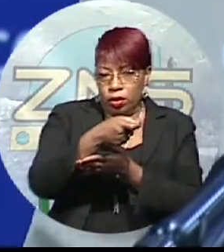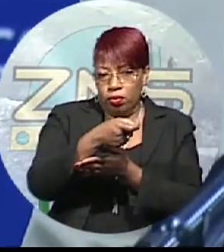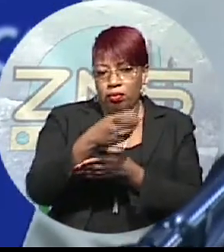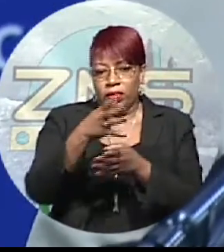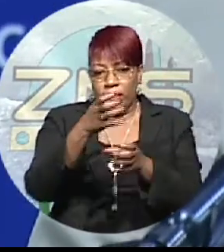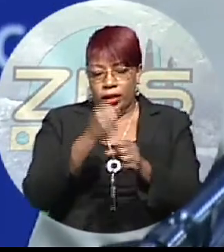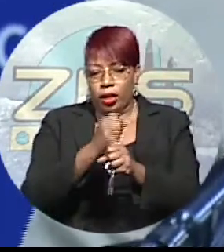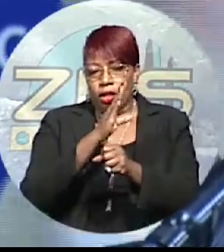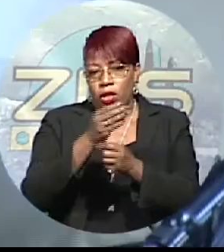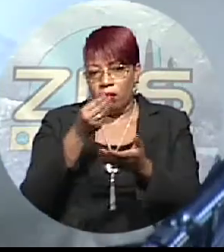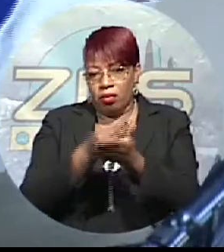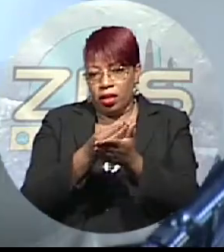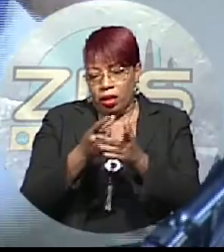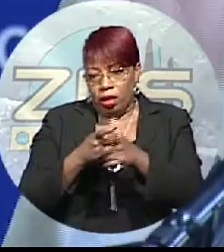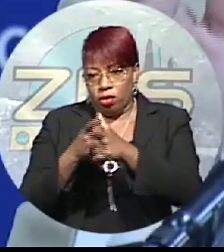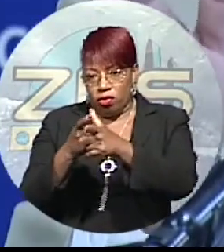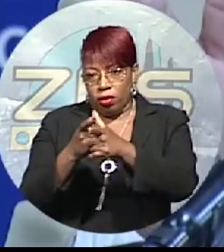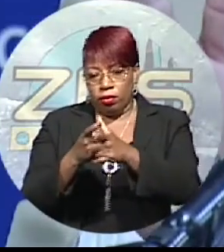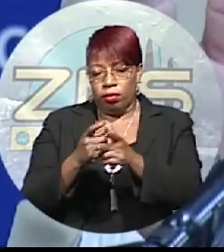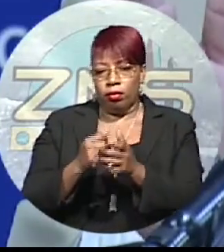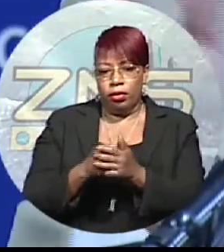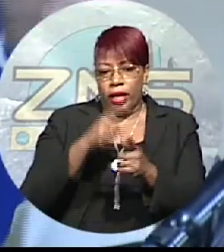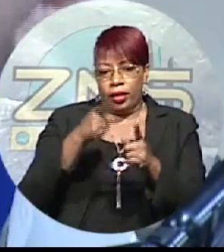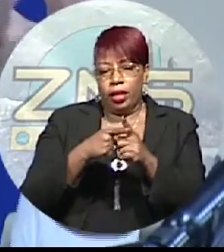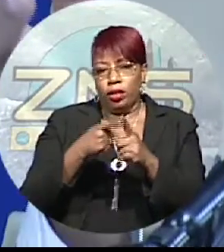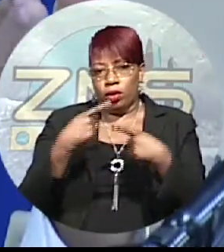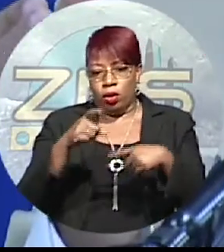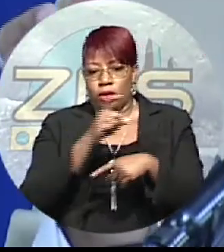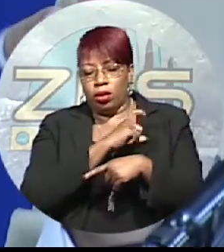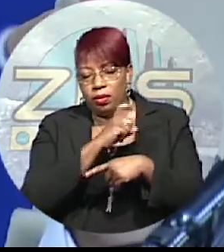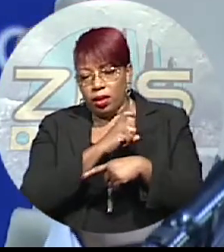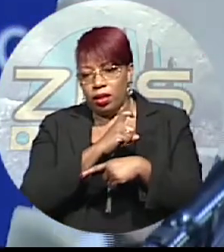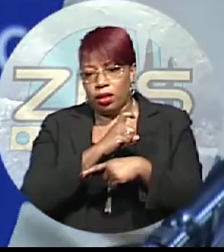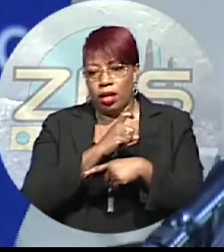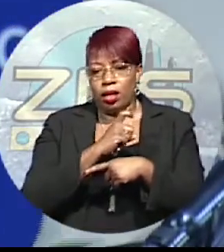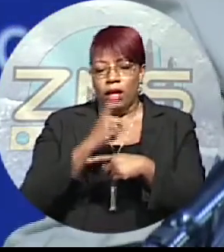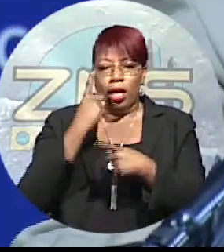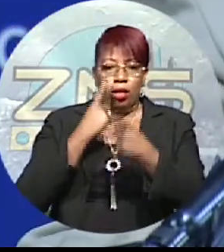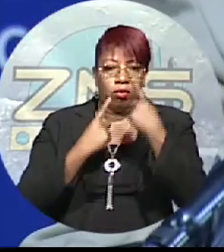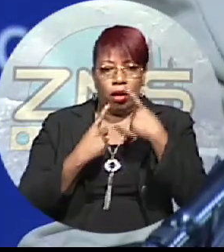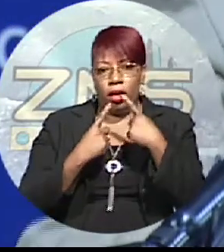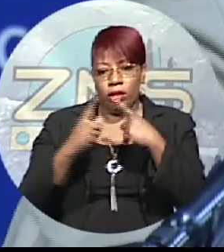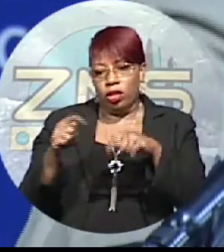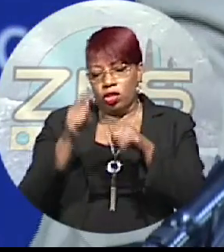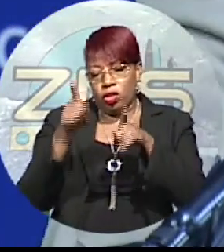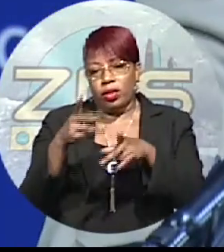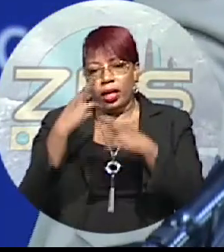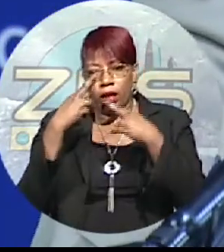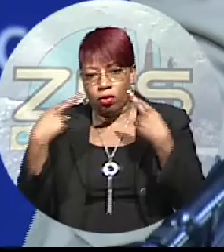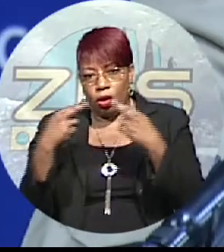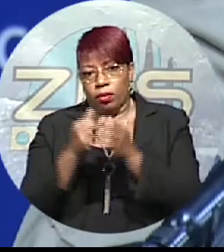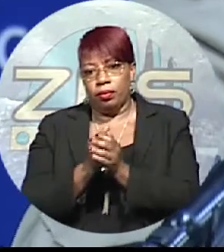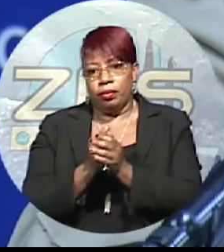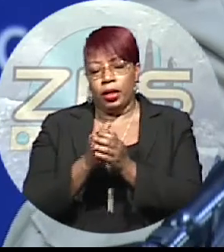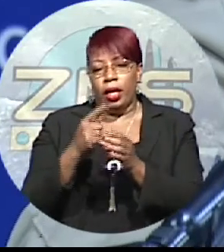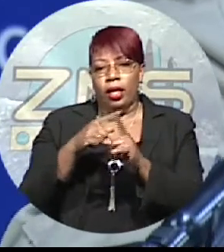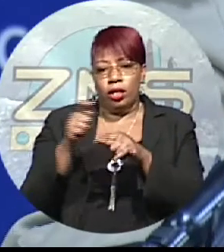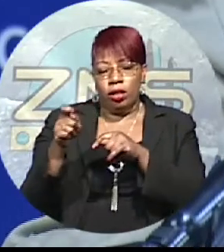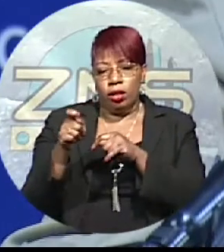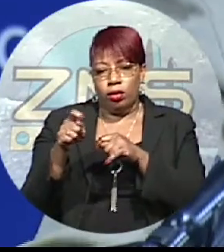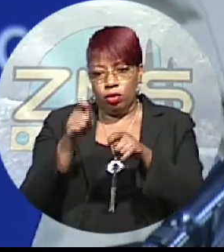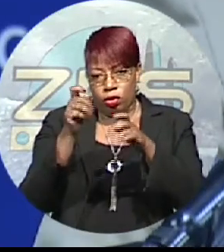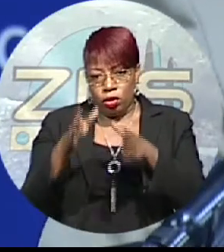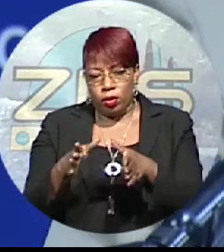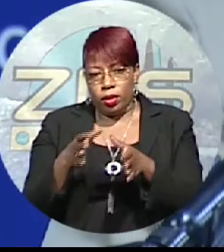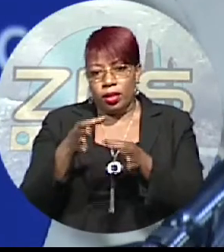your money and run. Then you say, I'm a tourist and I got robbed. What do you mean you got robbed? And then the tourist tries to explain where he or